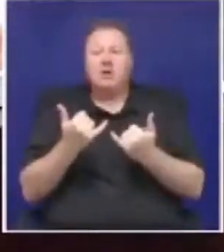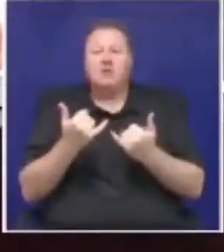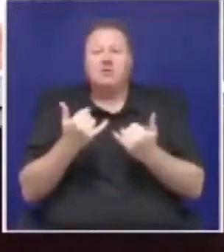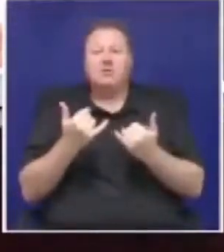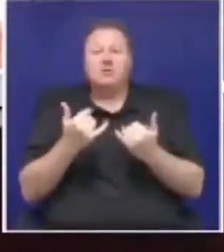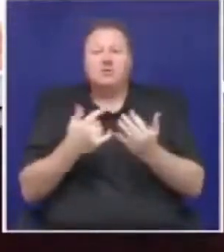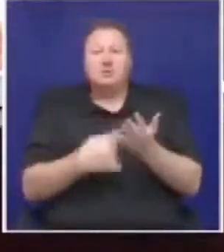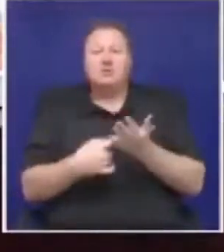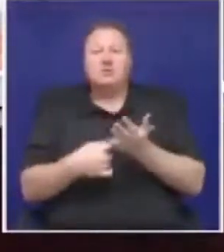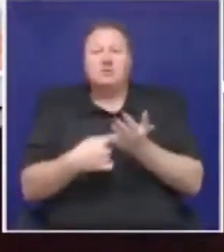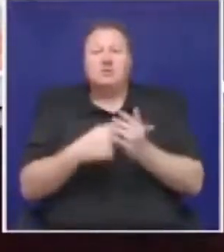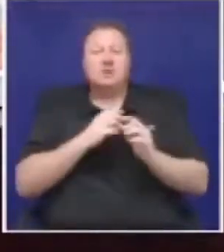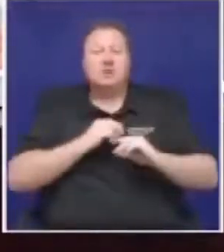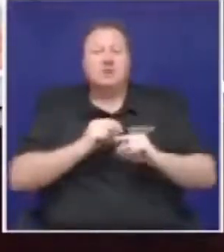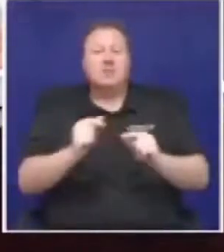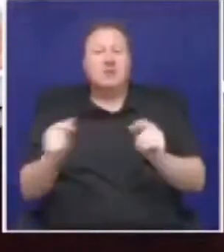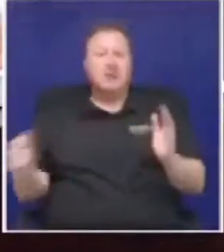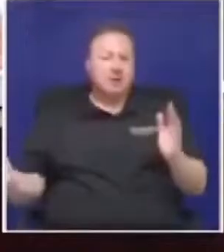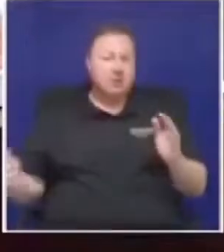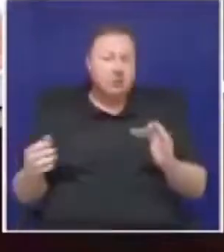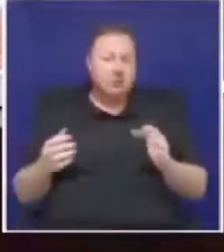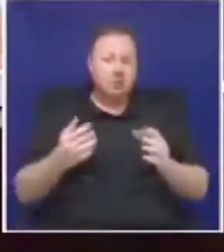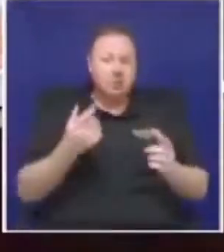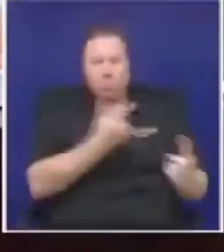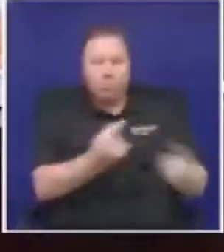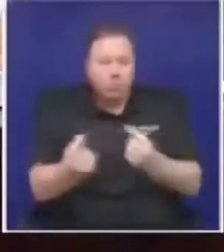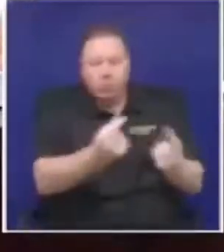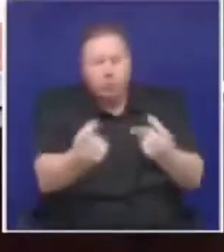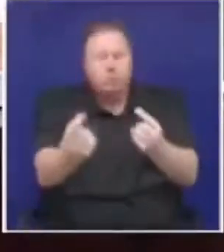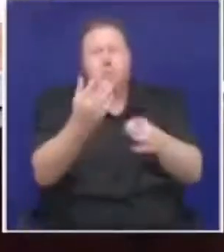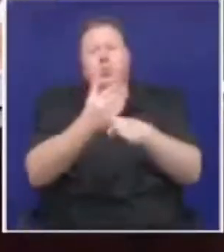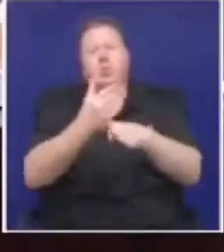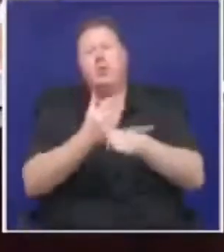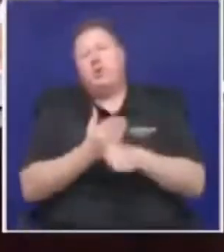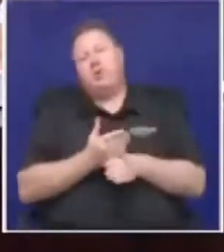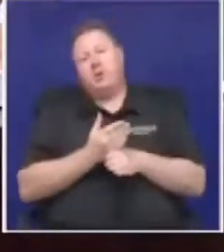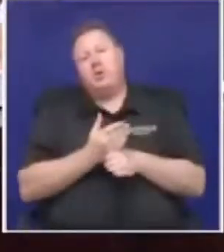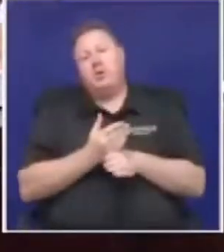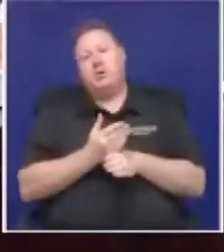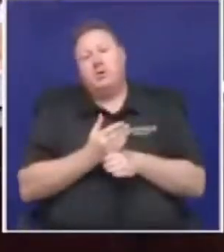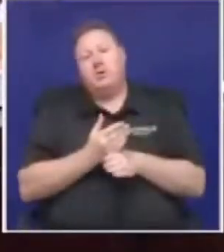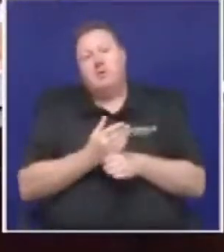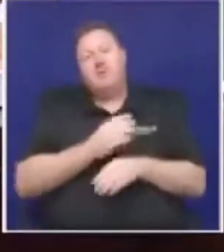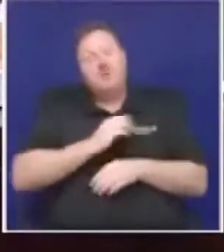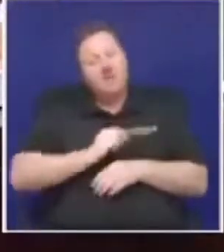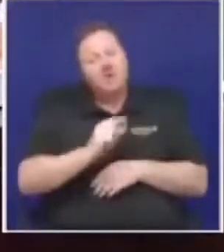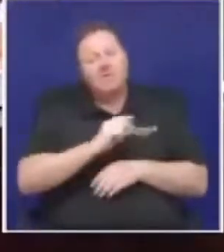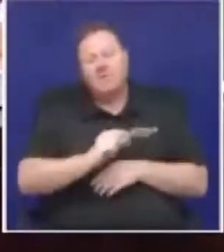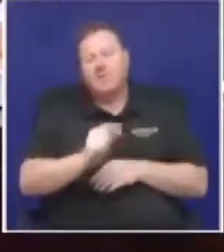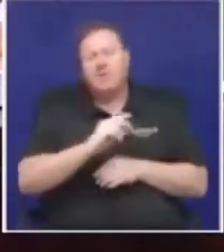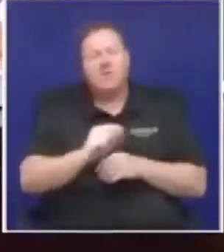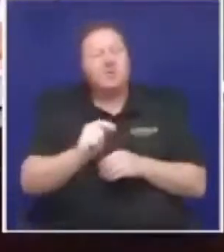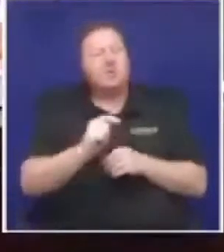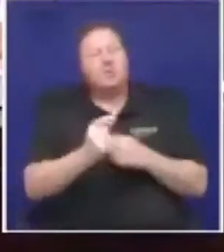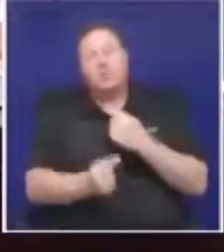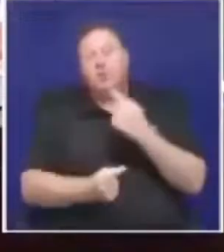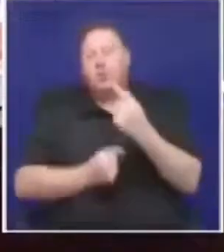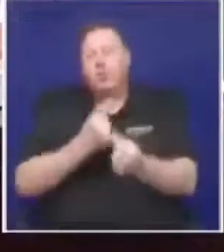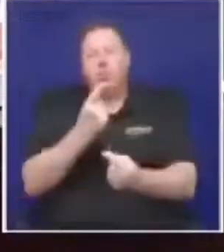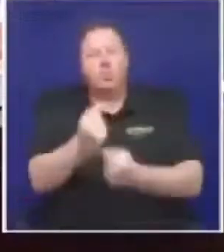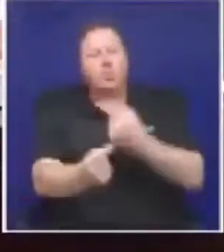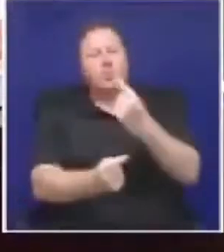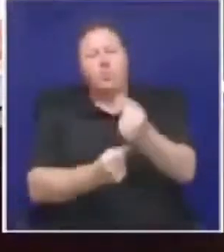about the speed of execution. We want things to be done faster and faster so that we